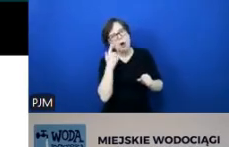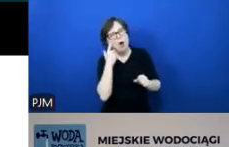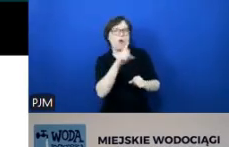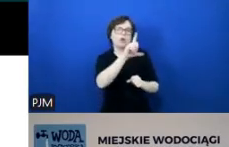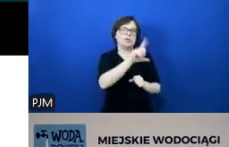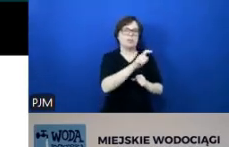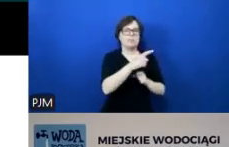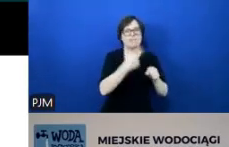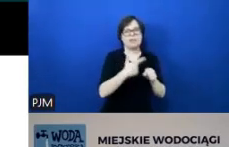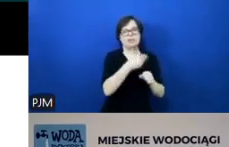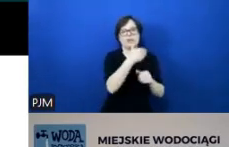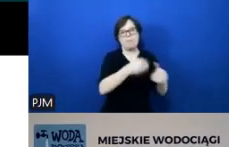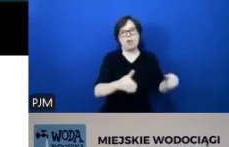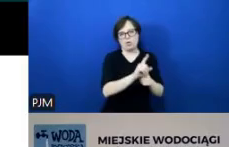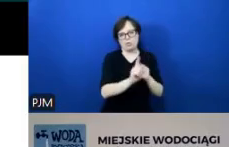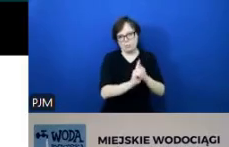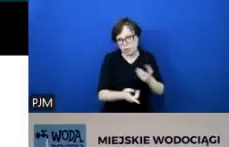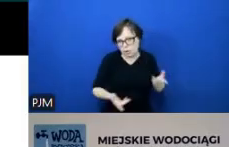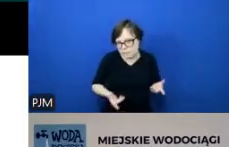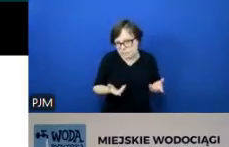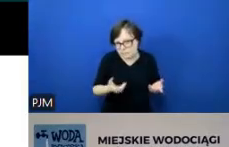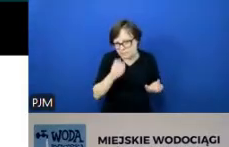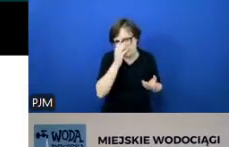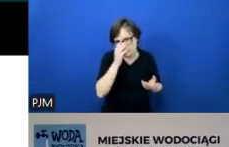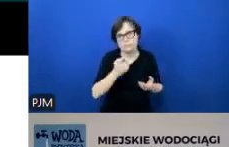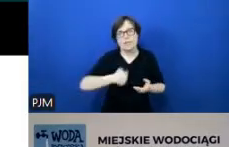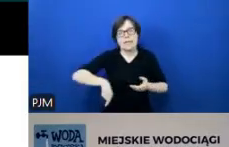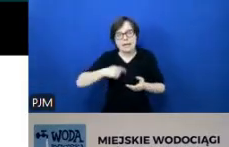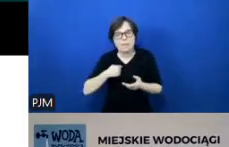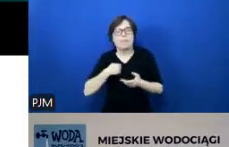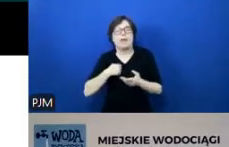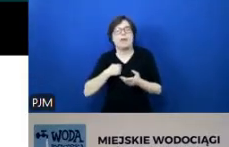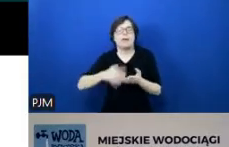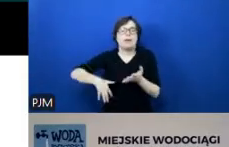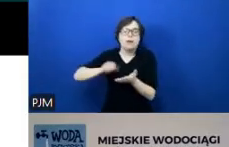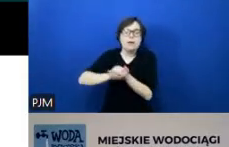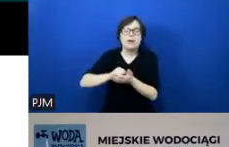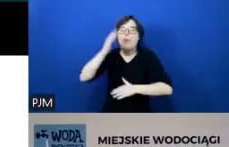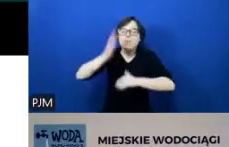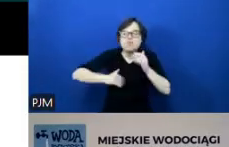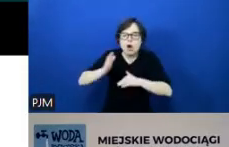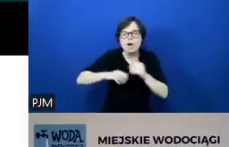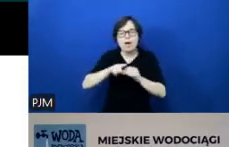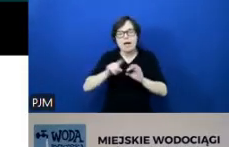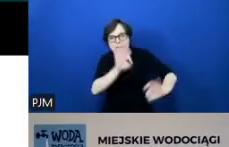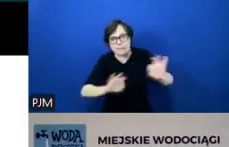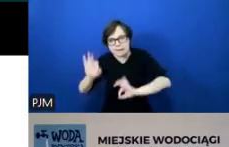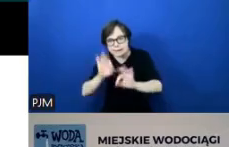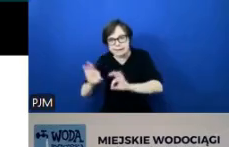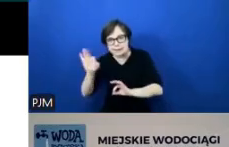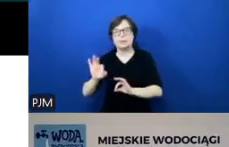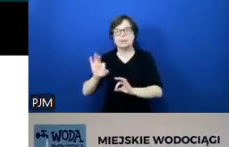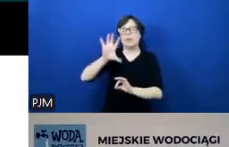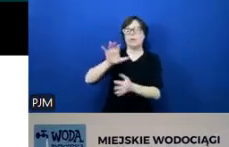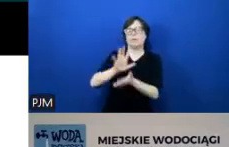years were calculated at a level of 722 million Polish zlotys. The investment,